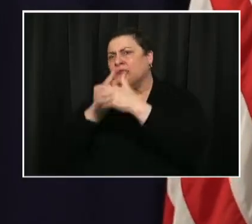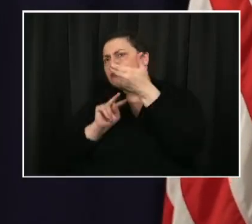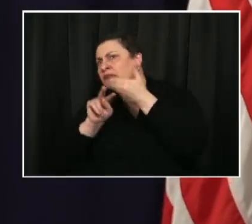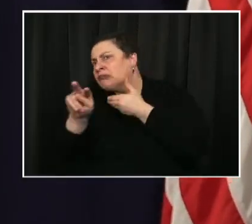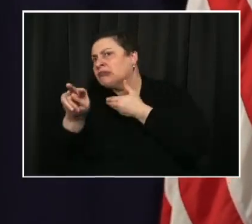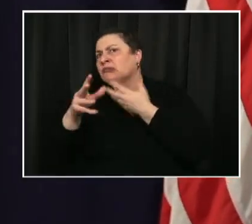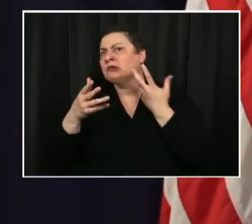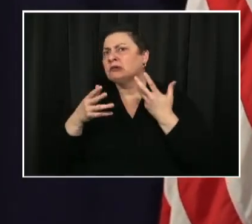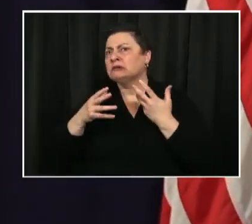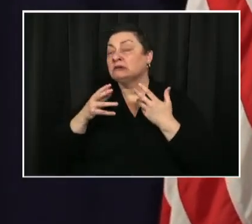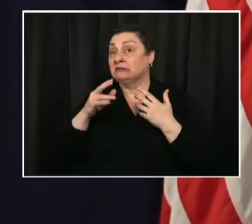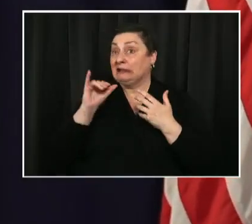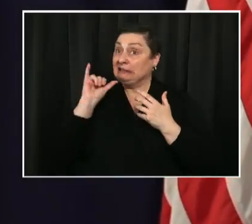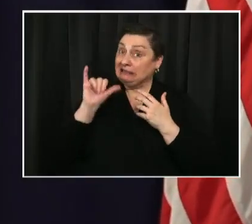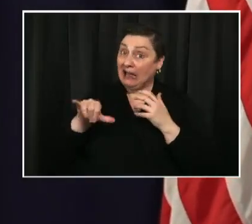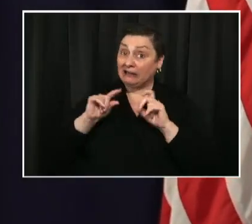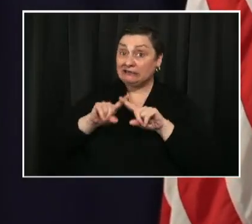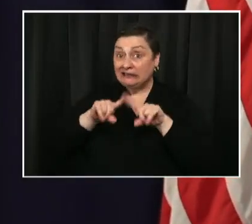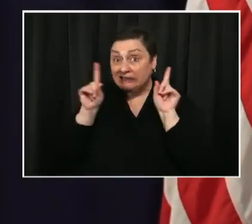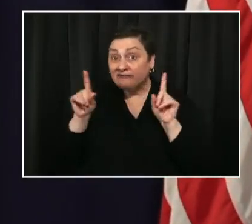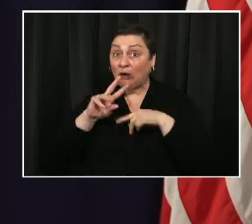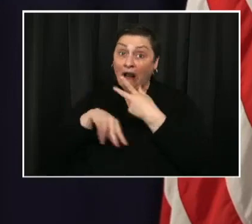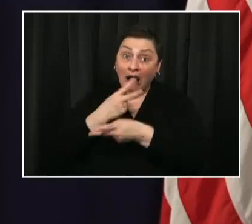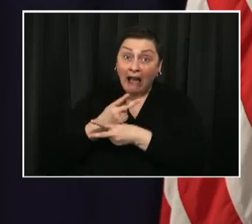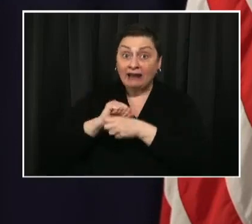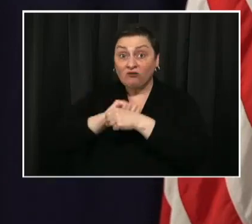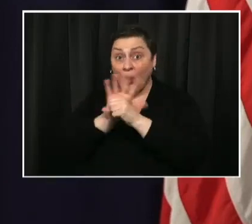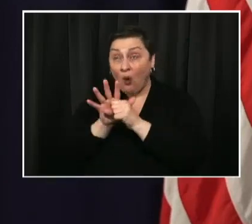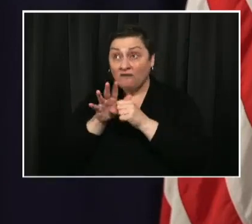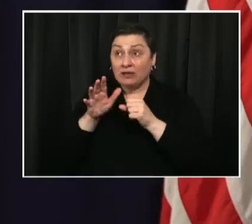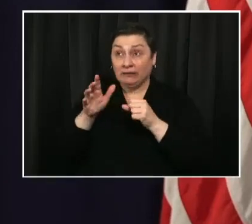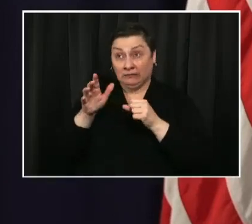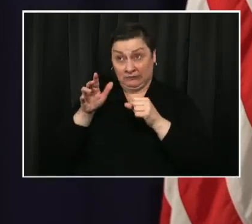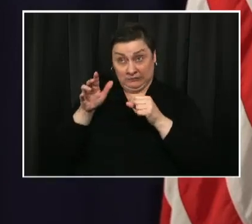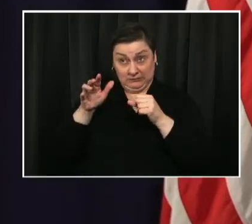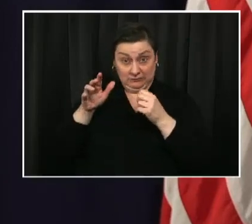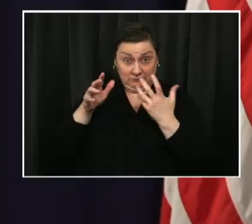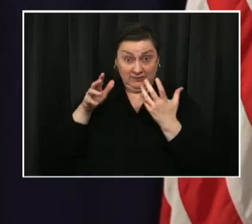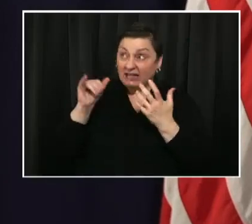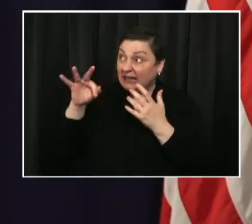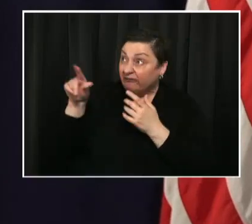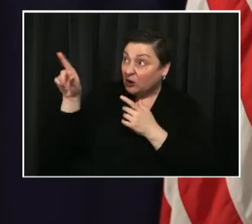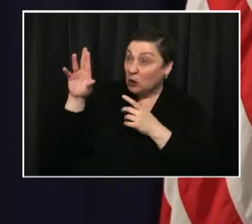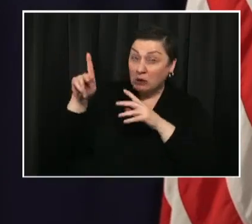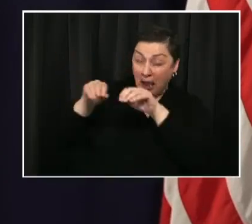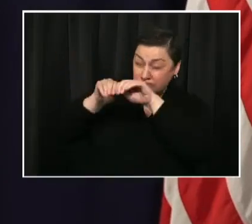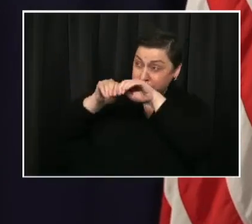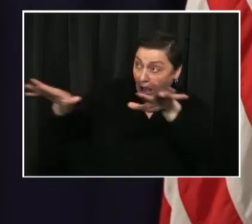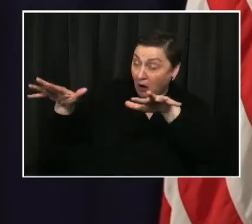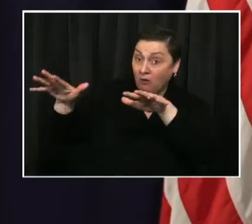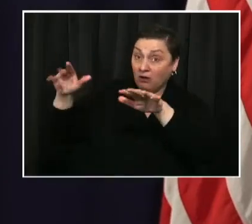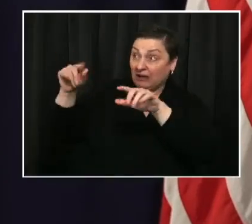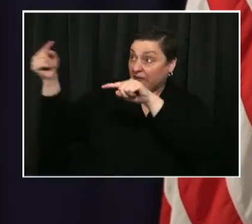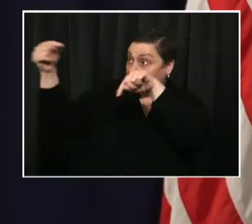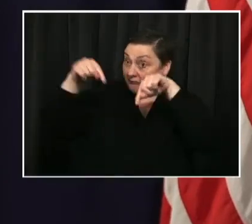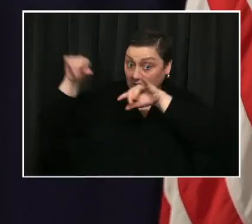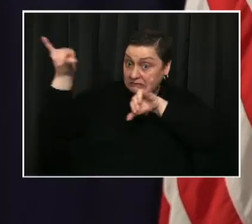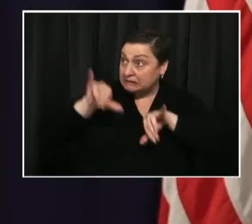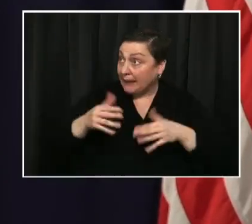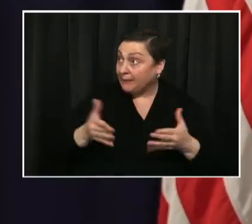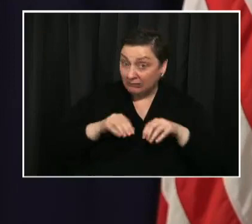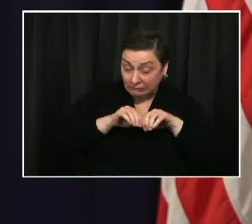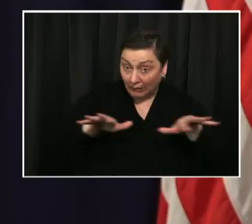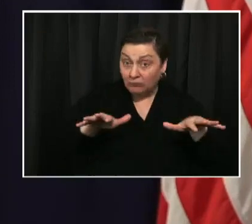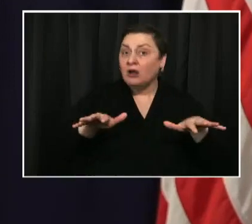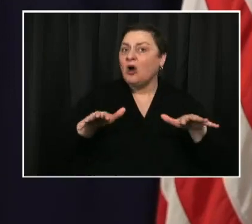expect the prevalence of variants to be in the state if we were growing at the rate that the UK is. We've been trailing behind that, which is good news, so